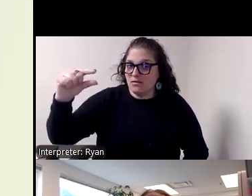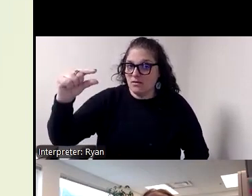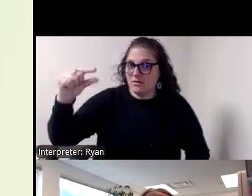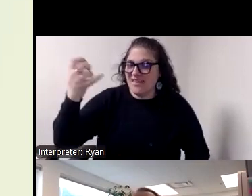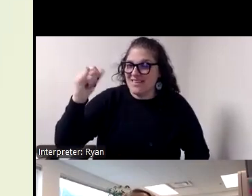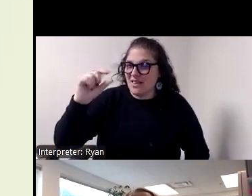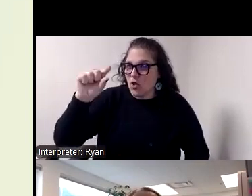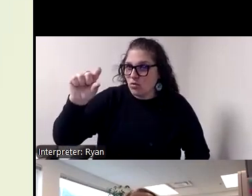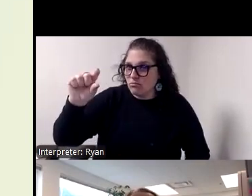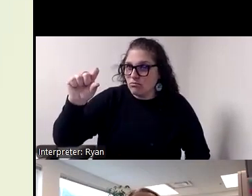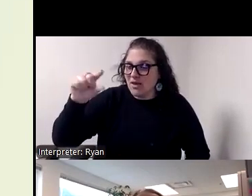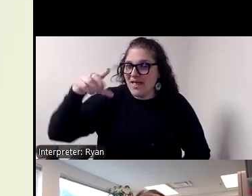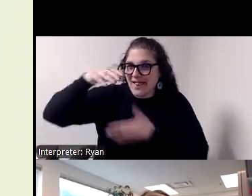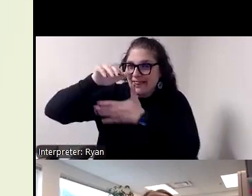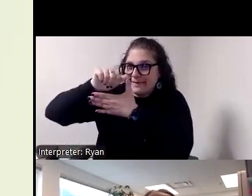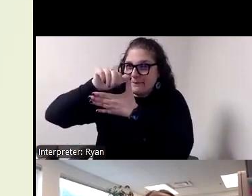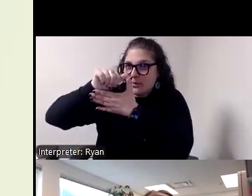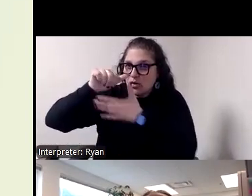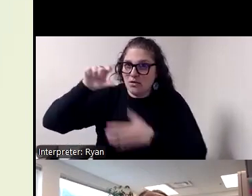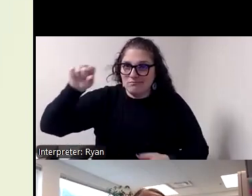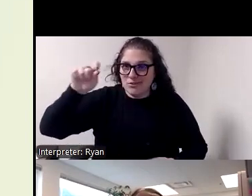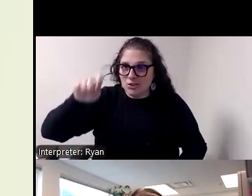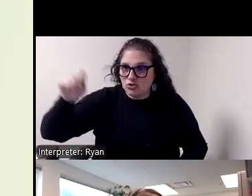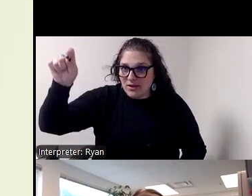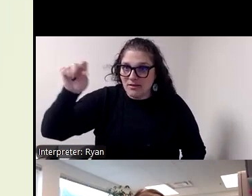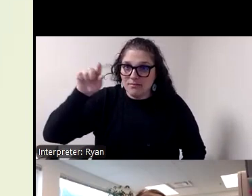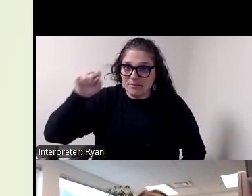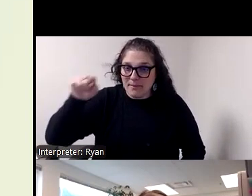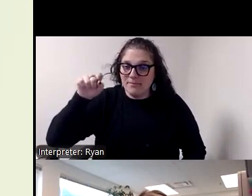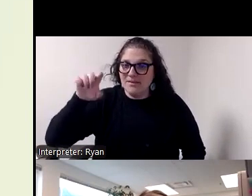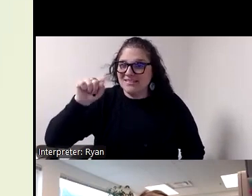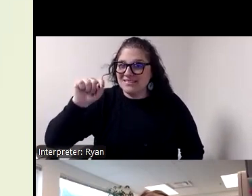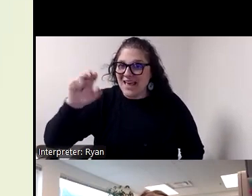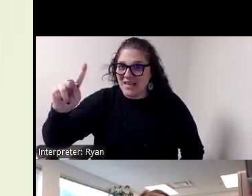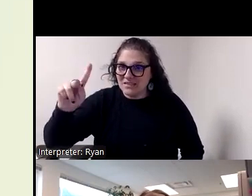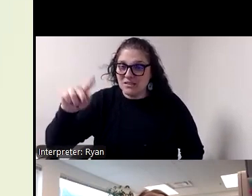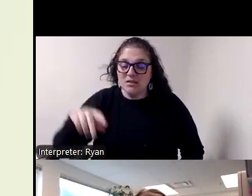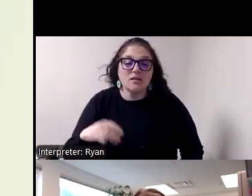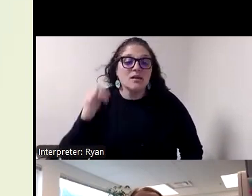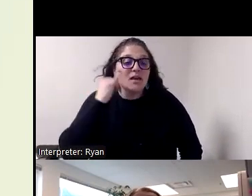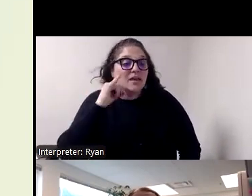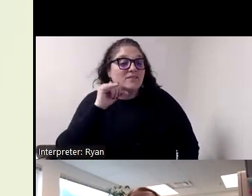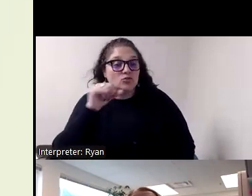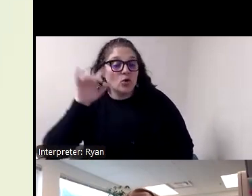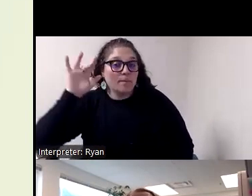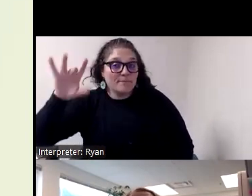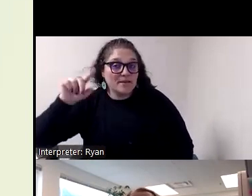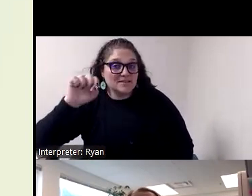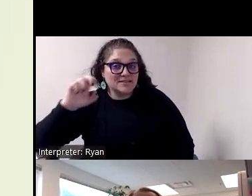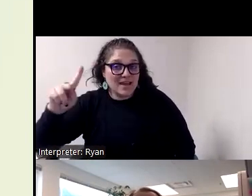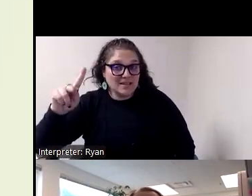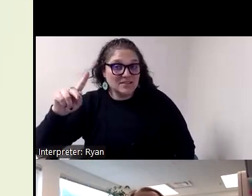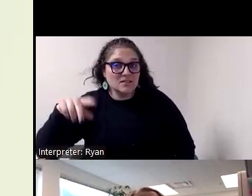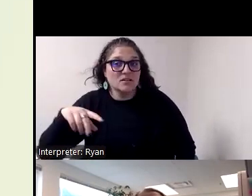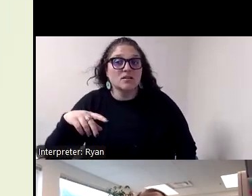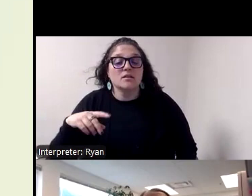this little clipboard with a check on it. And if you don't take the task and you try to approve the timesheet just from the DVR